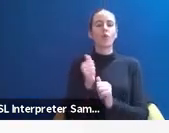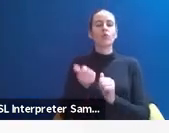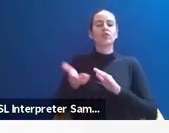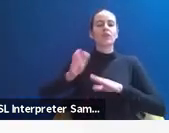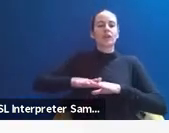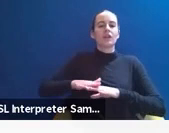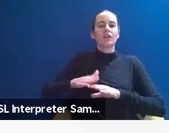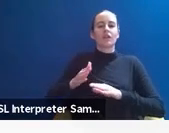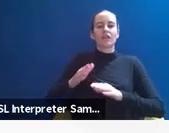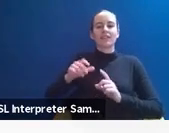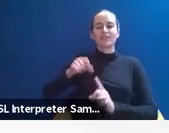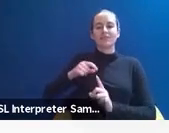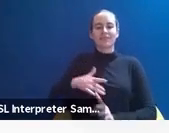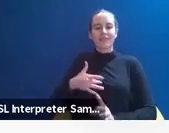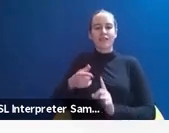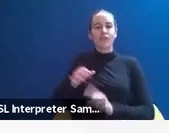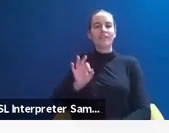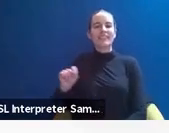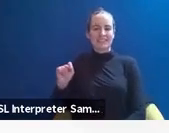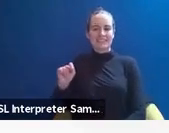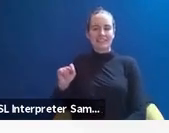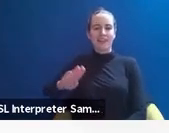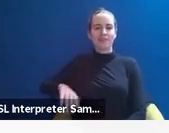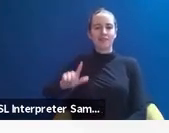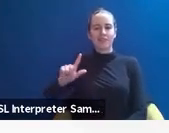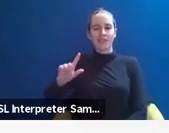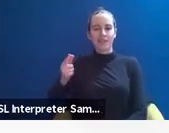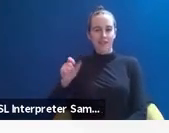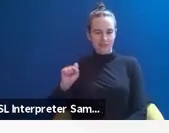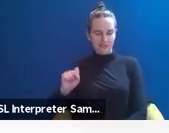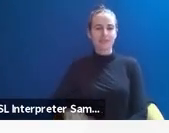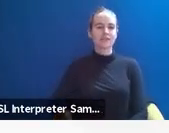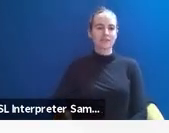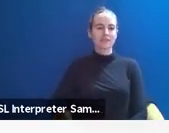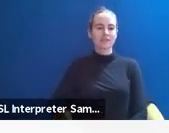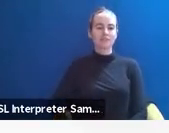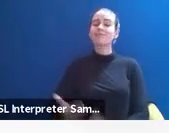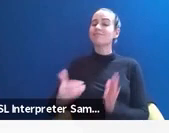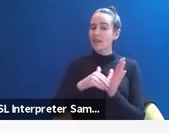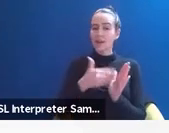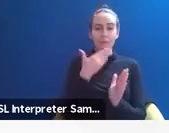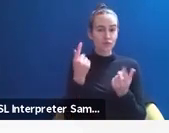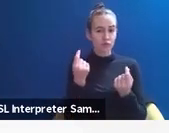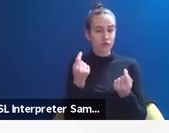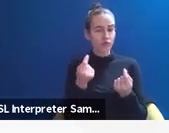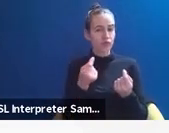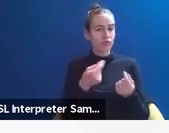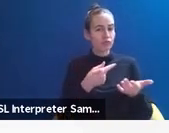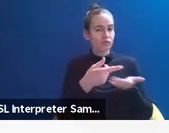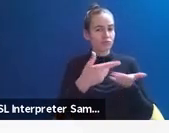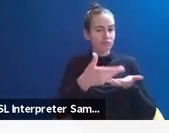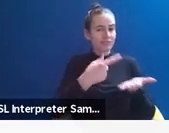the feet or lower limbs. However, it is best to consult with a therapist or medical professional before starting